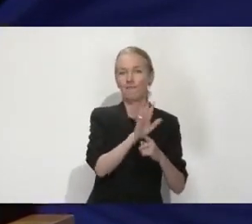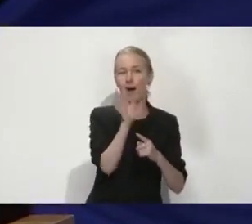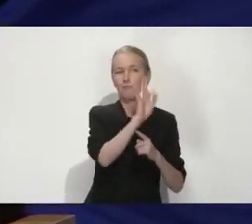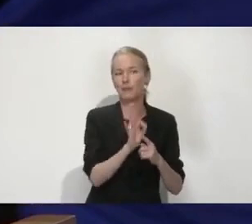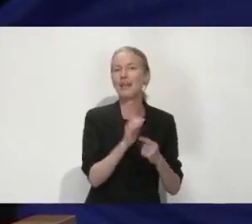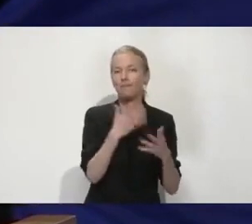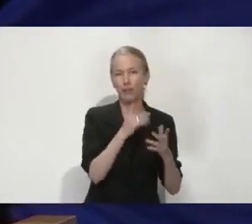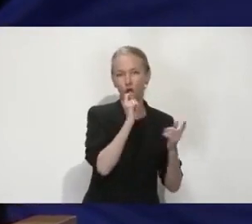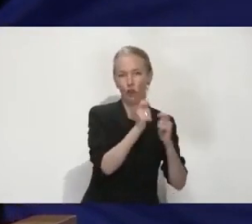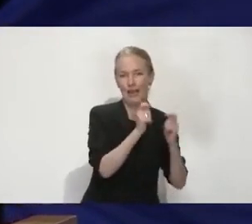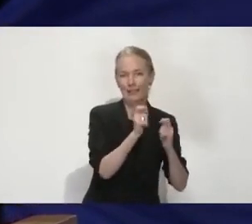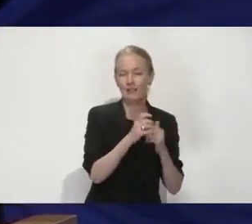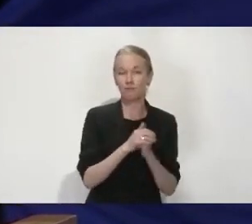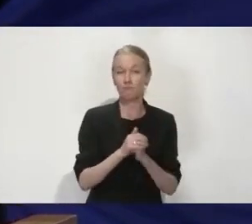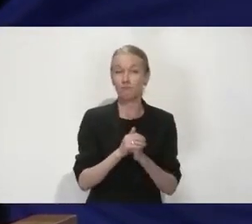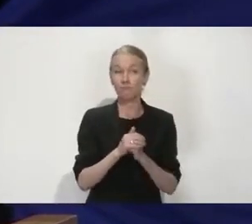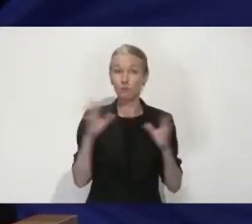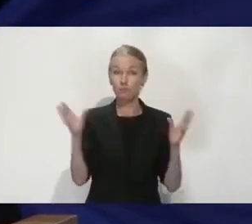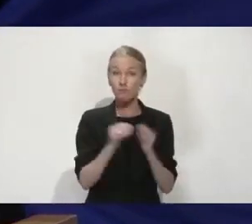In that time,